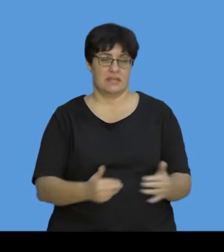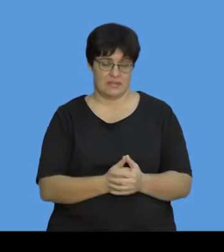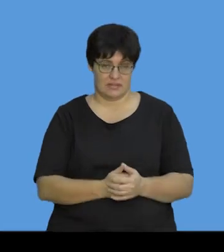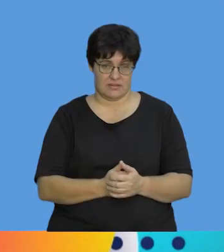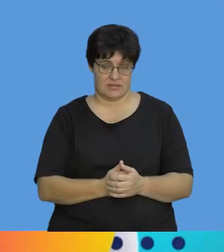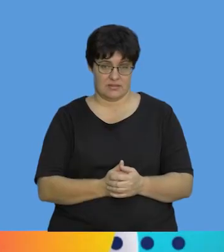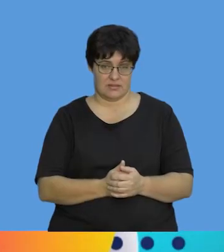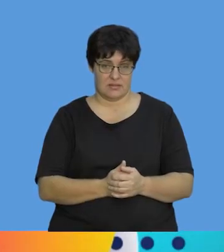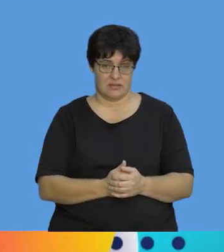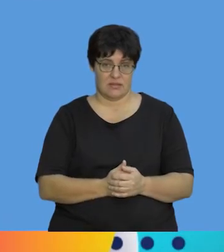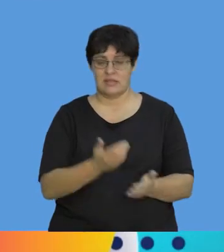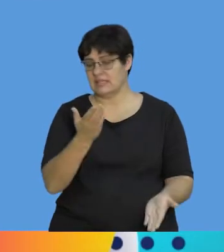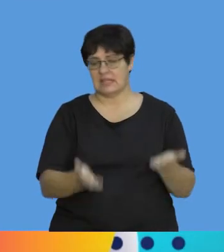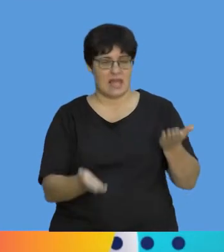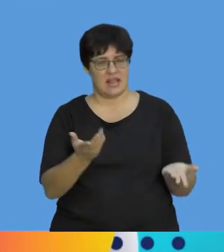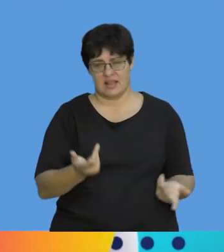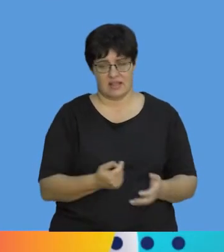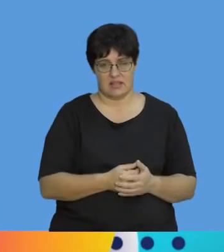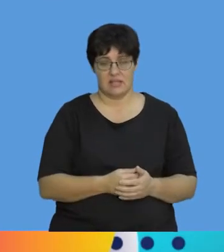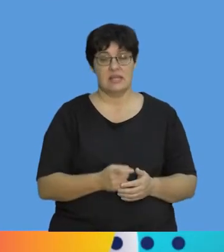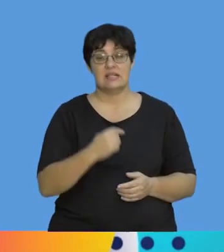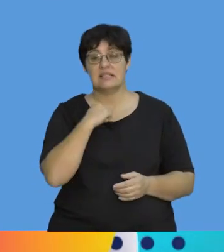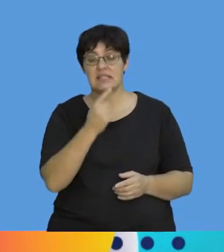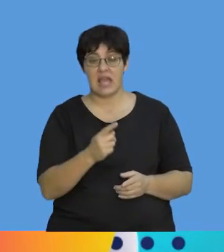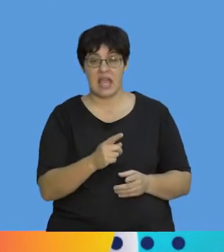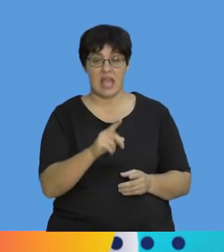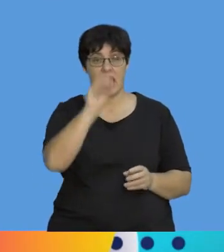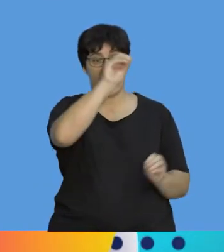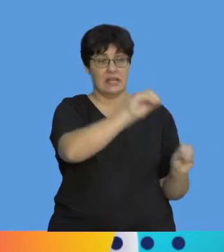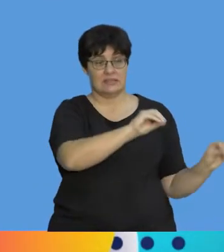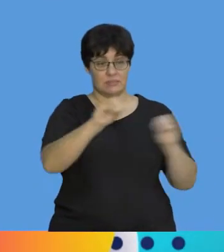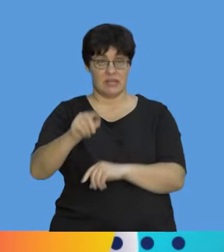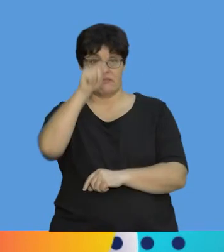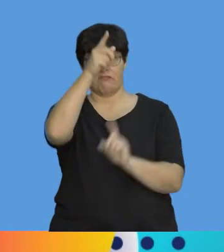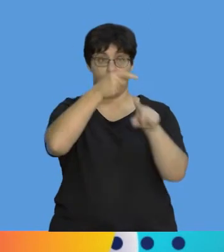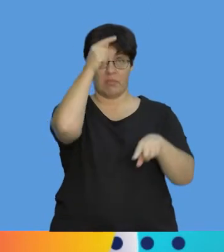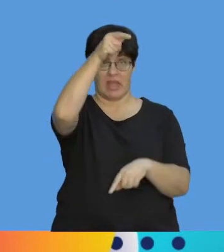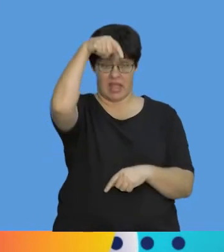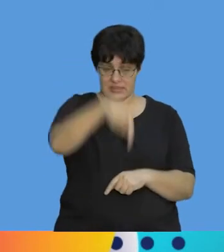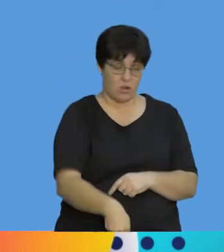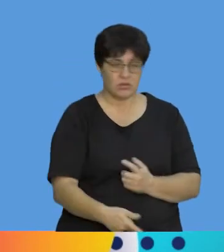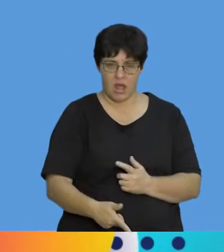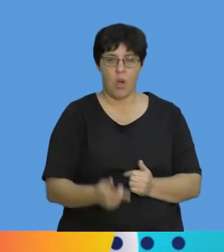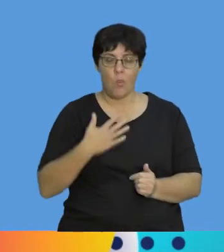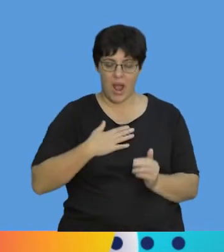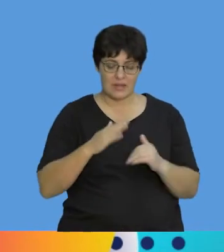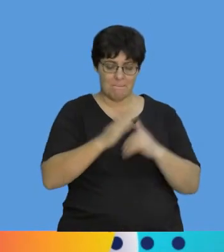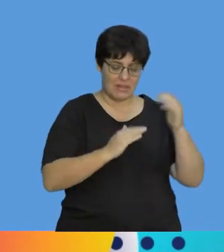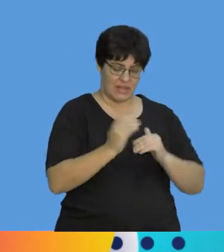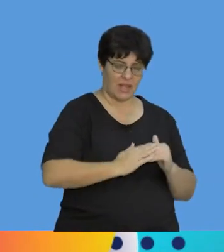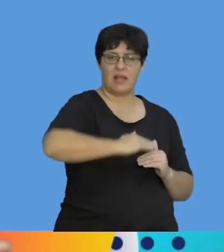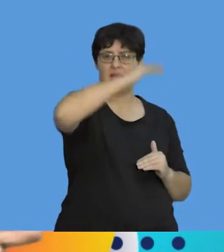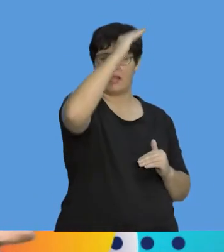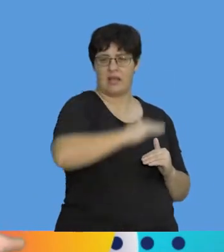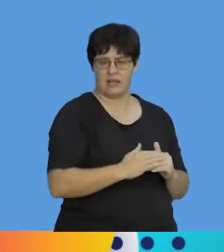building. That's a scalar. They didn't want the displacement of the object. They wanted the height of the building.